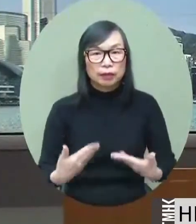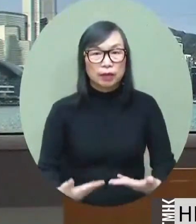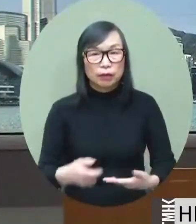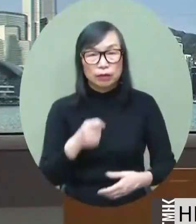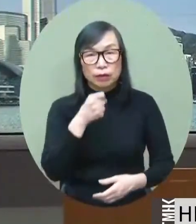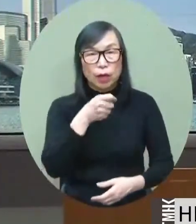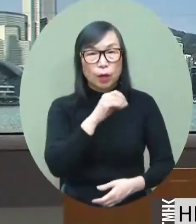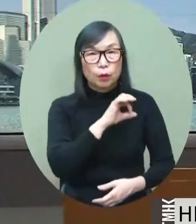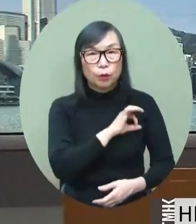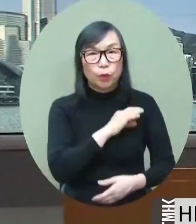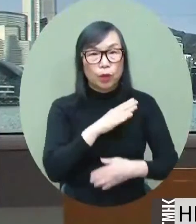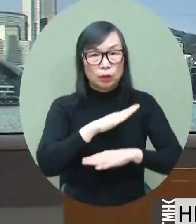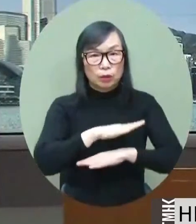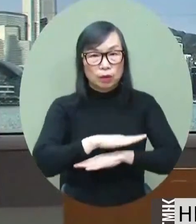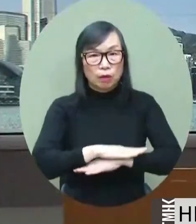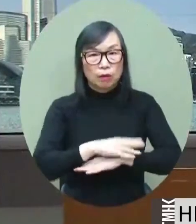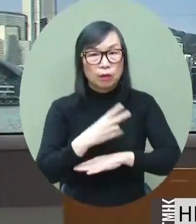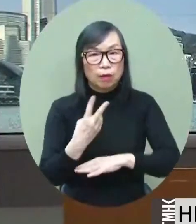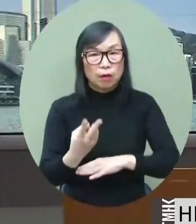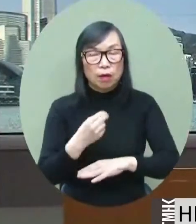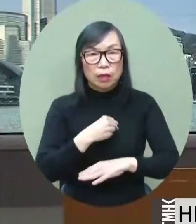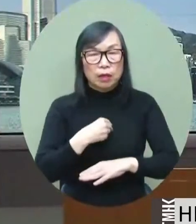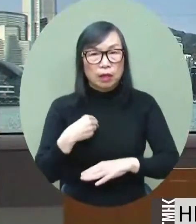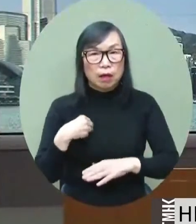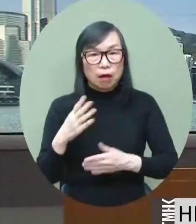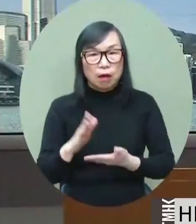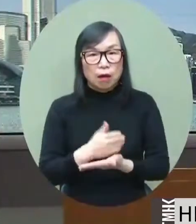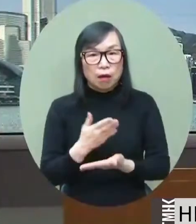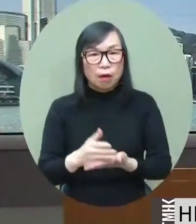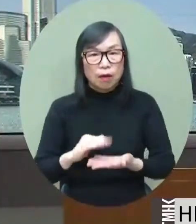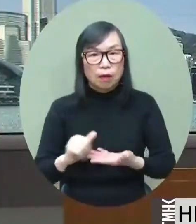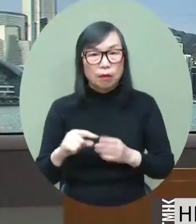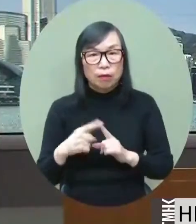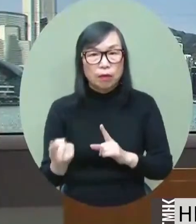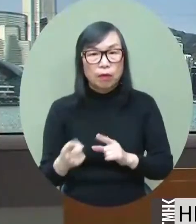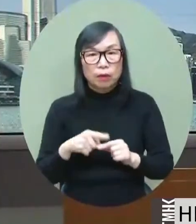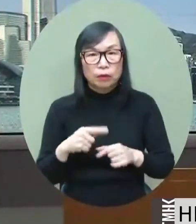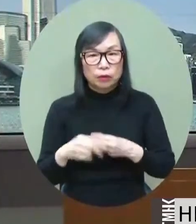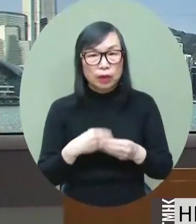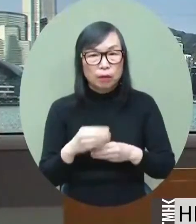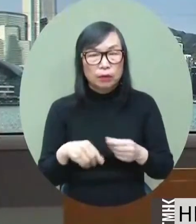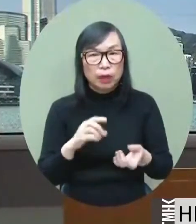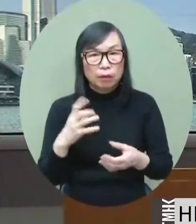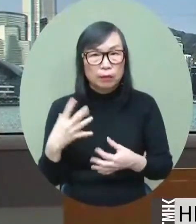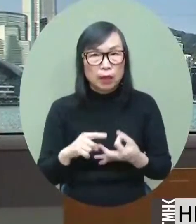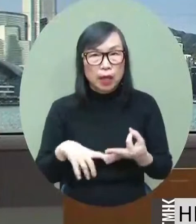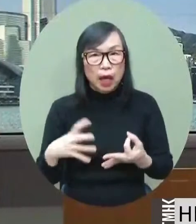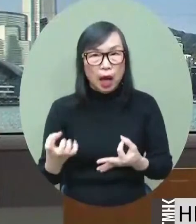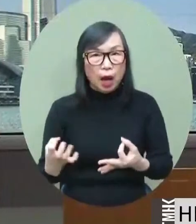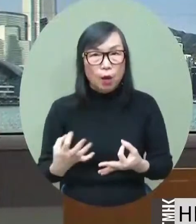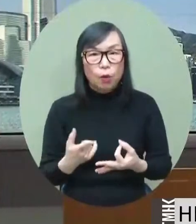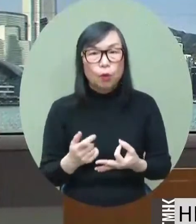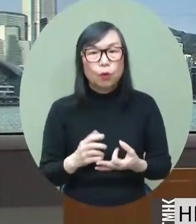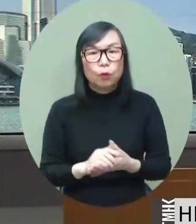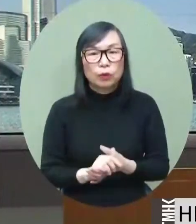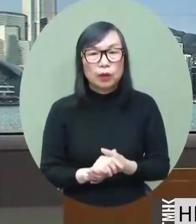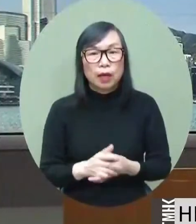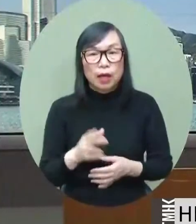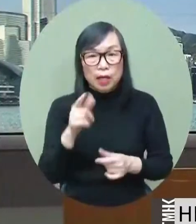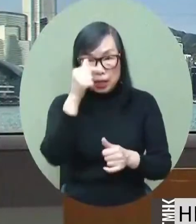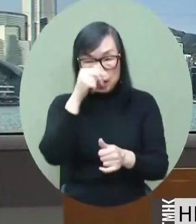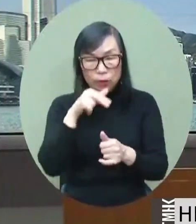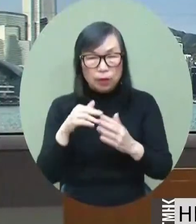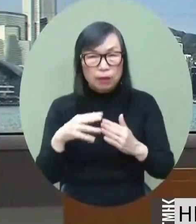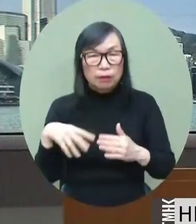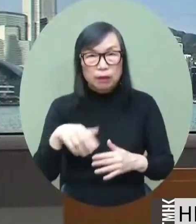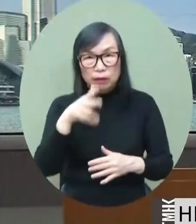Welcome to the press briefing. On stage, we have Dr. Albert Au, Principal Medical and Health Officer, Communicable Disease Branch